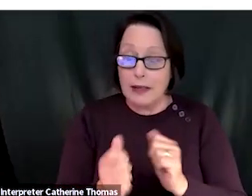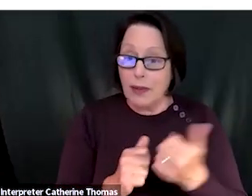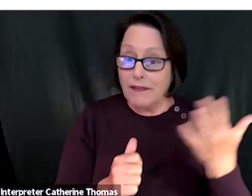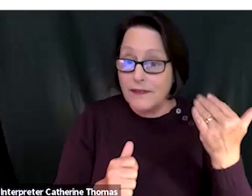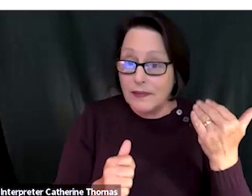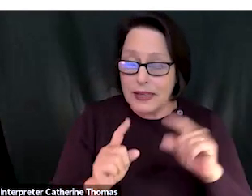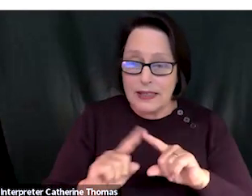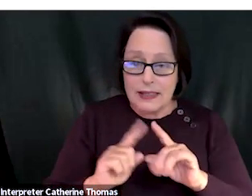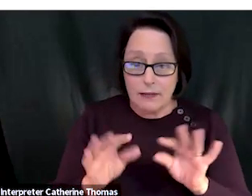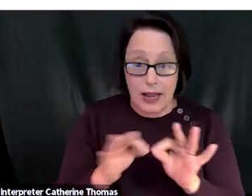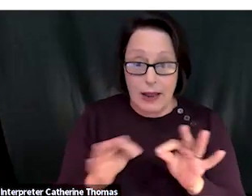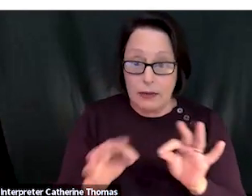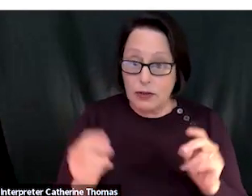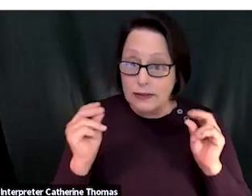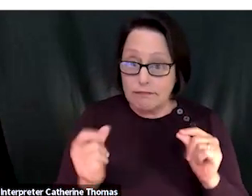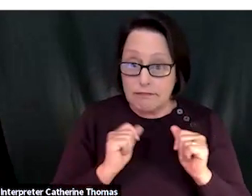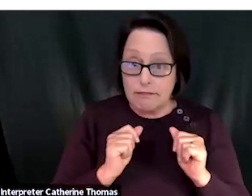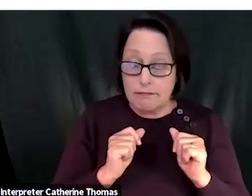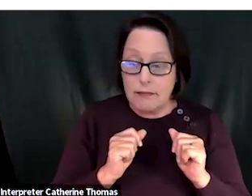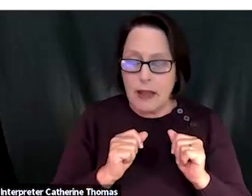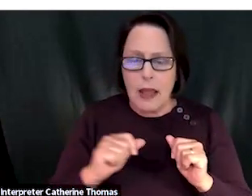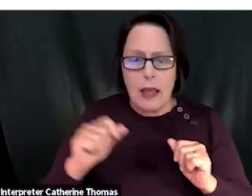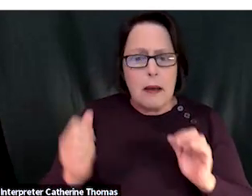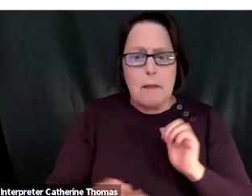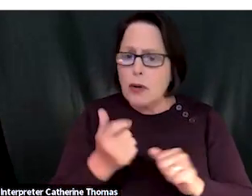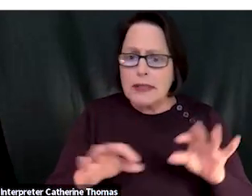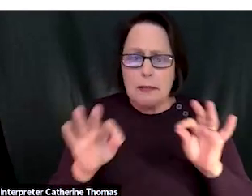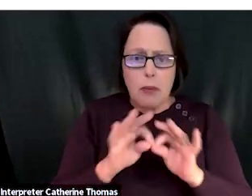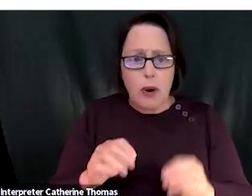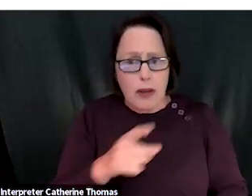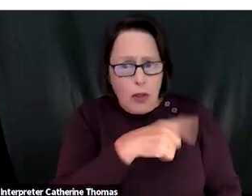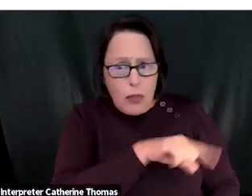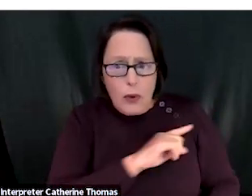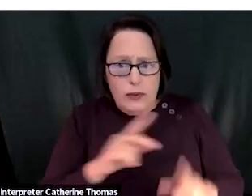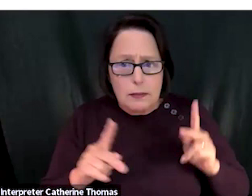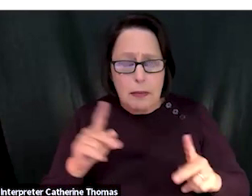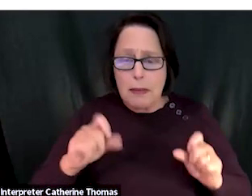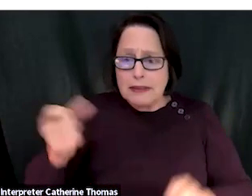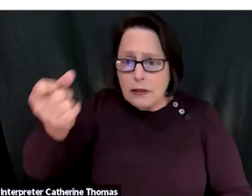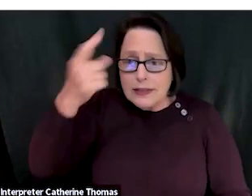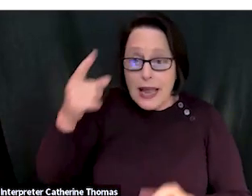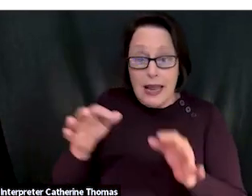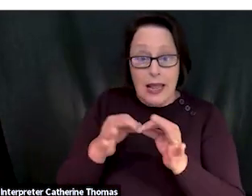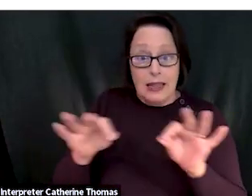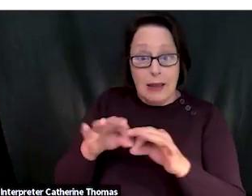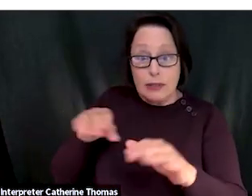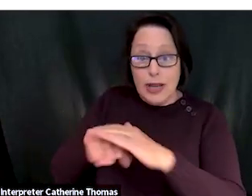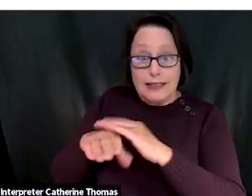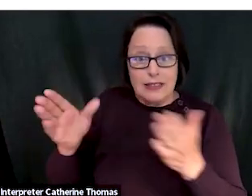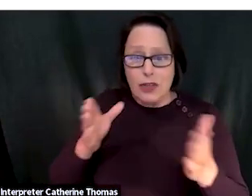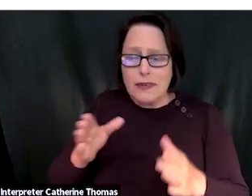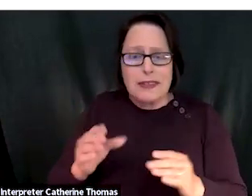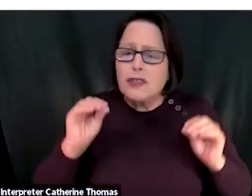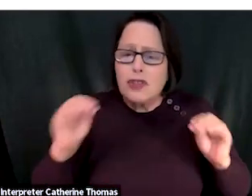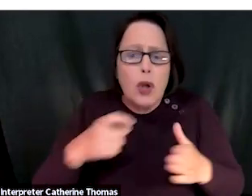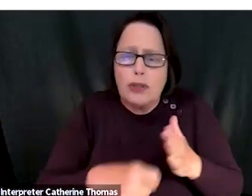What's most important here is people understand that the services for language access are at no cost